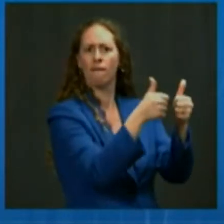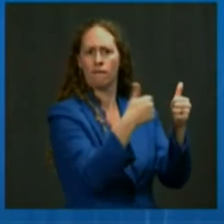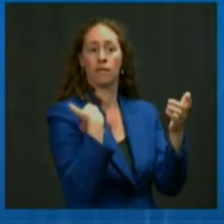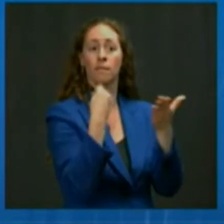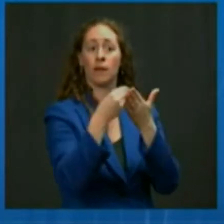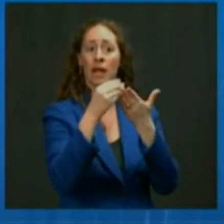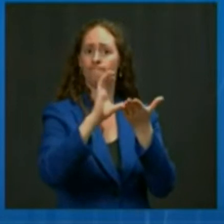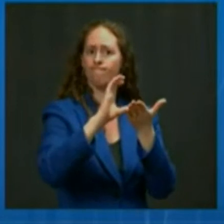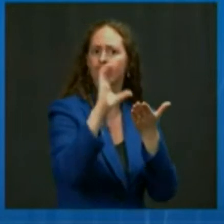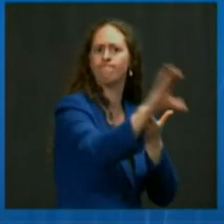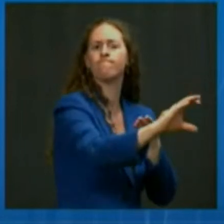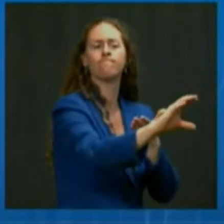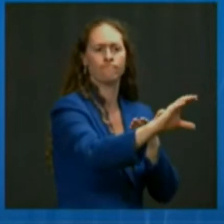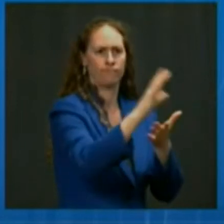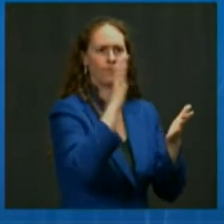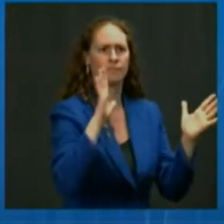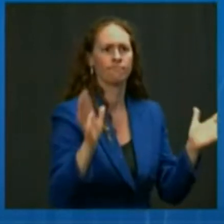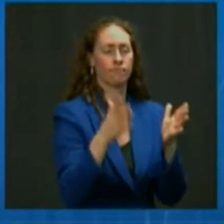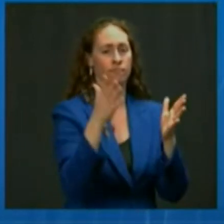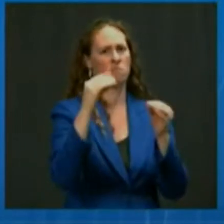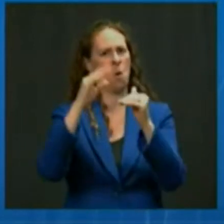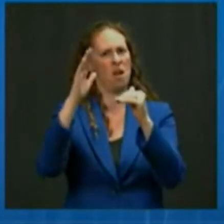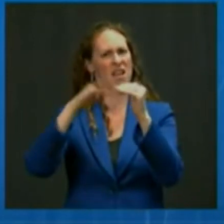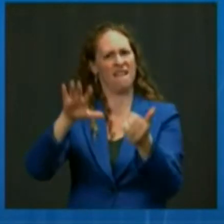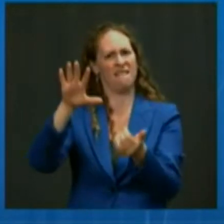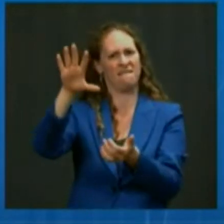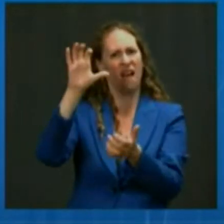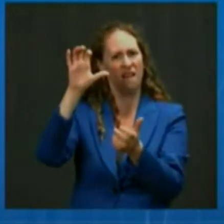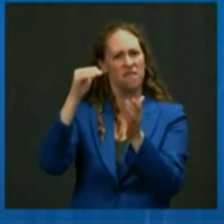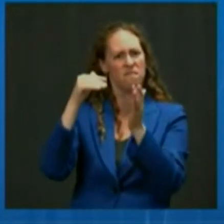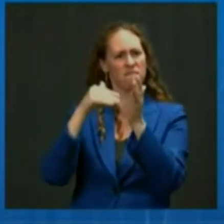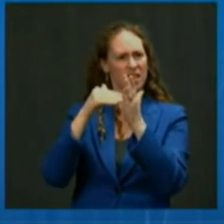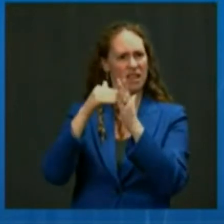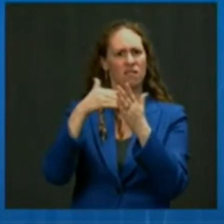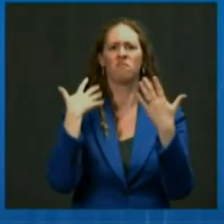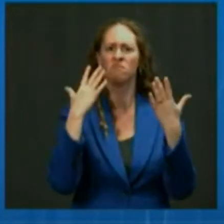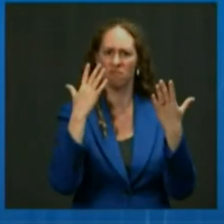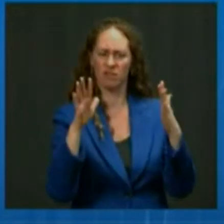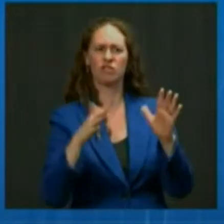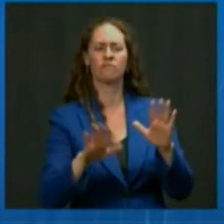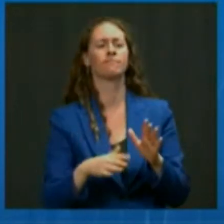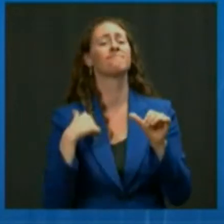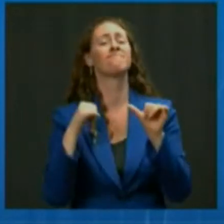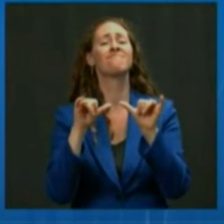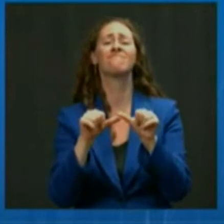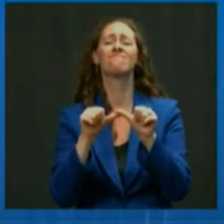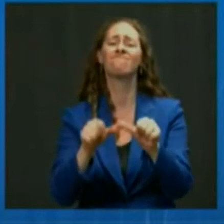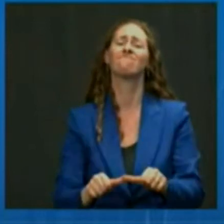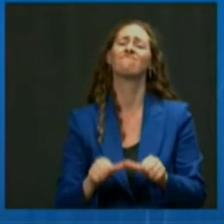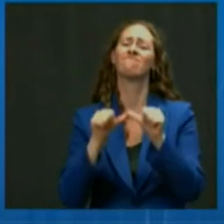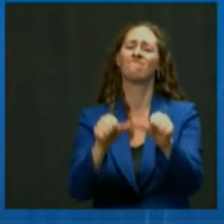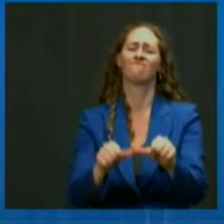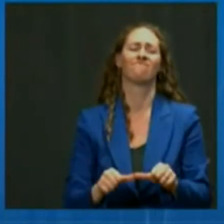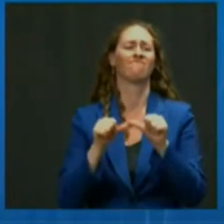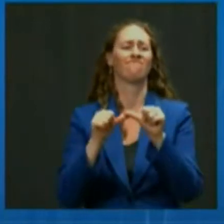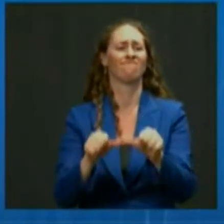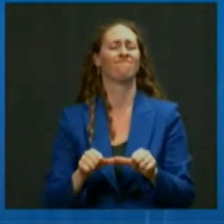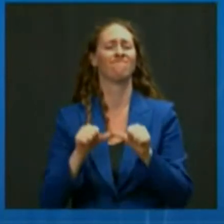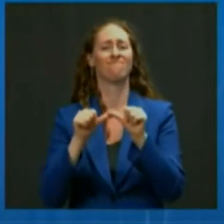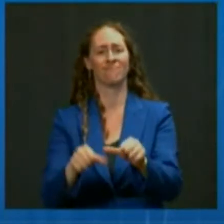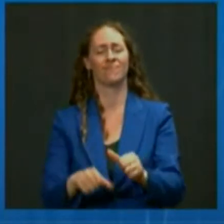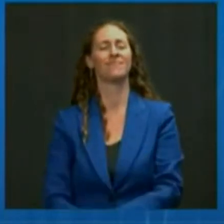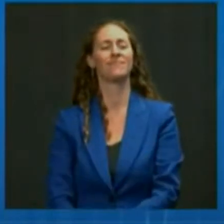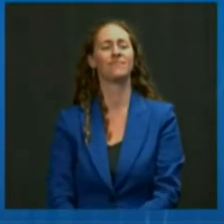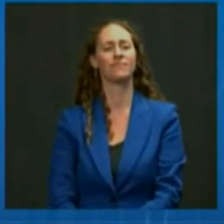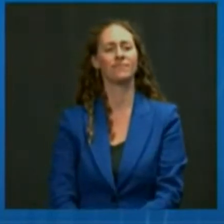500 million doses. And we're just going to keep going and going and going. So this is a situation where